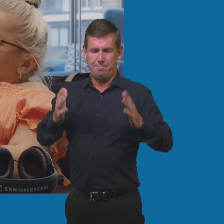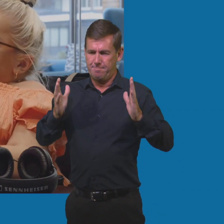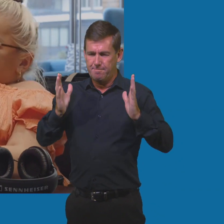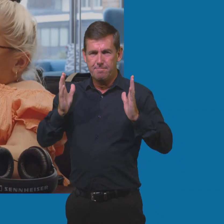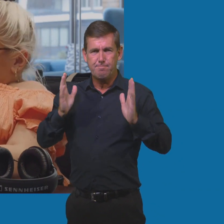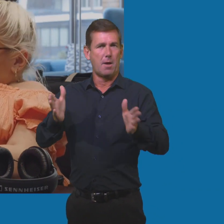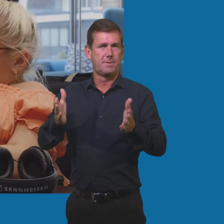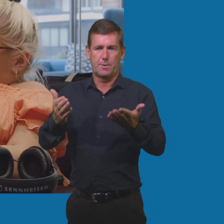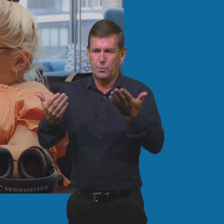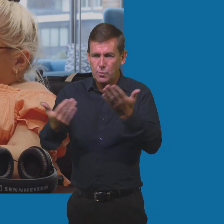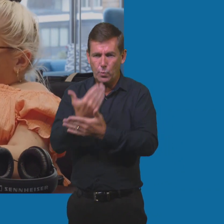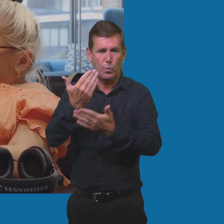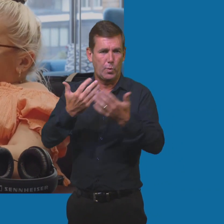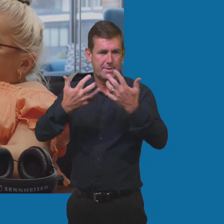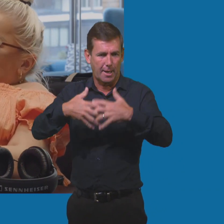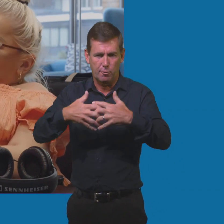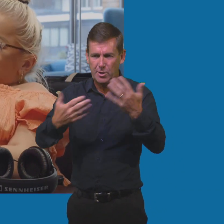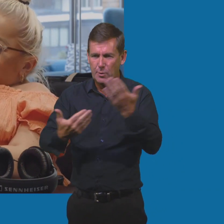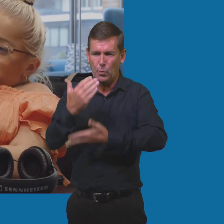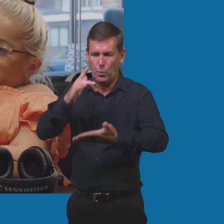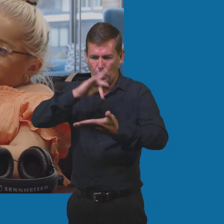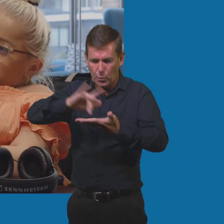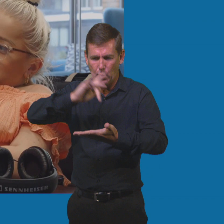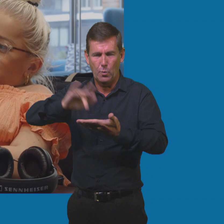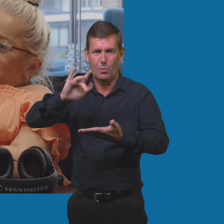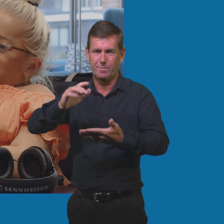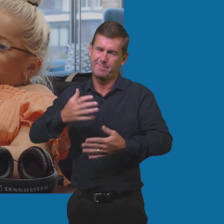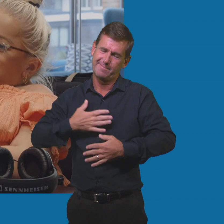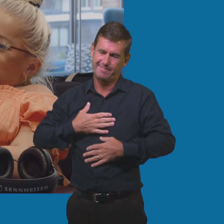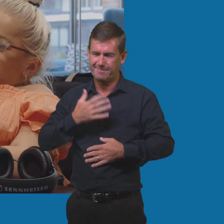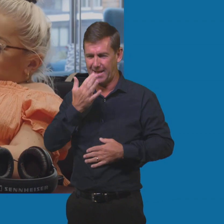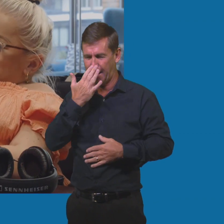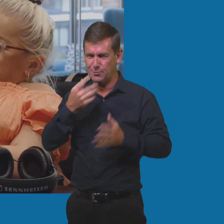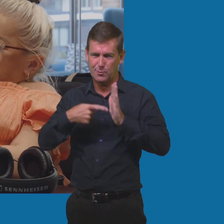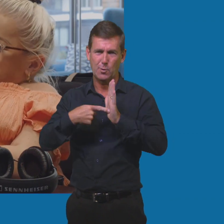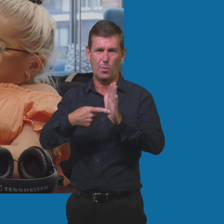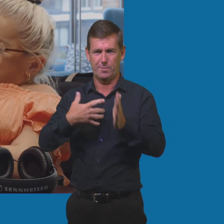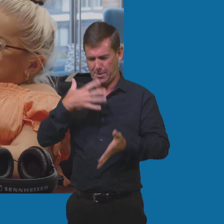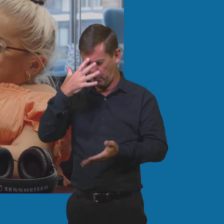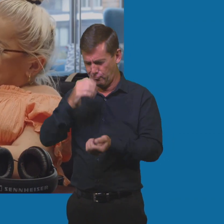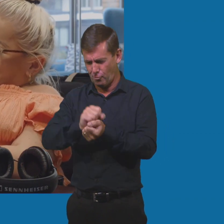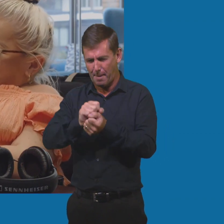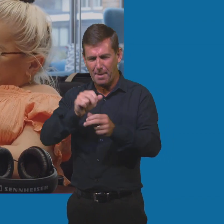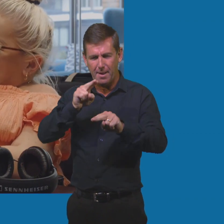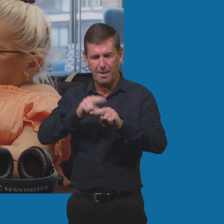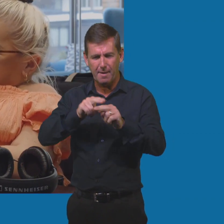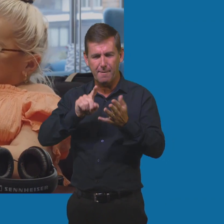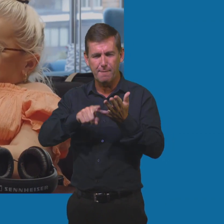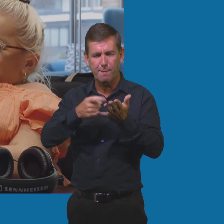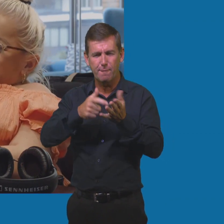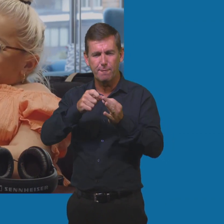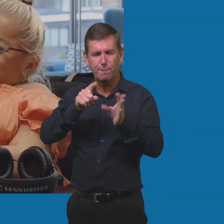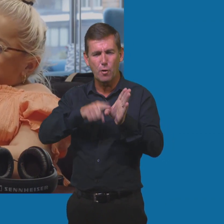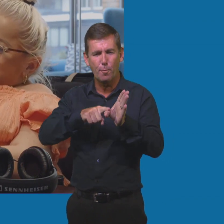the latest gadget on the market. I'm probably showing my age here, but I remember when Furbies came out.